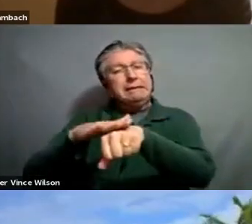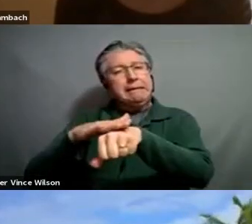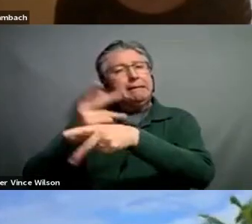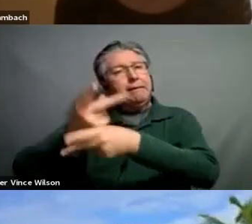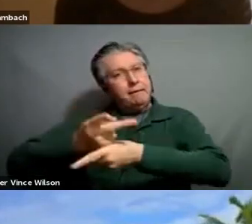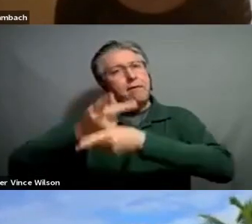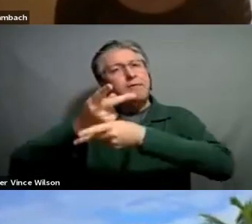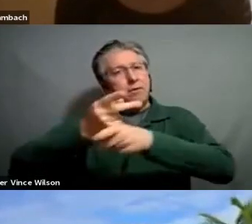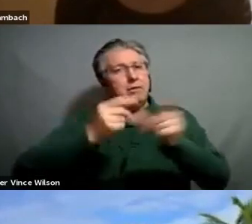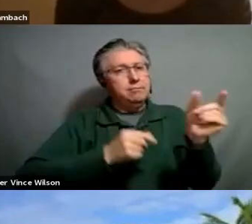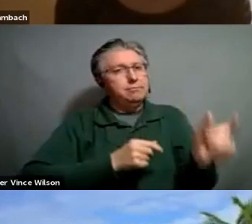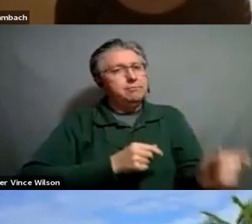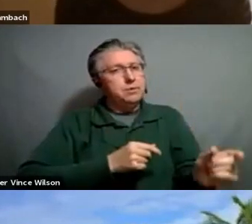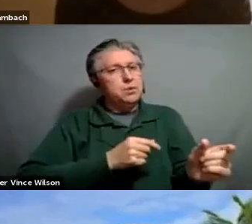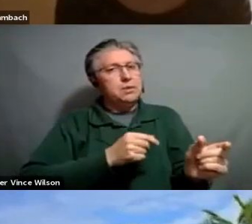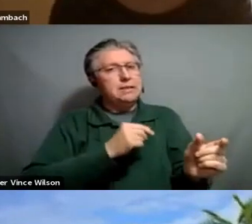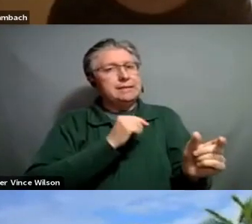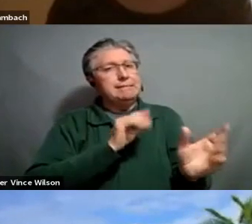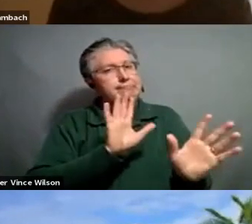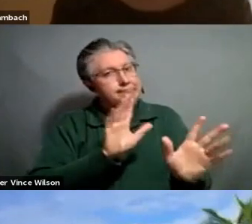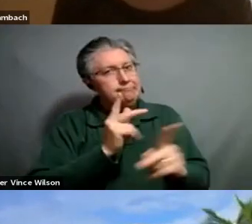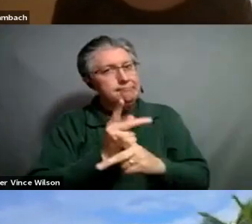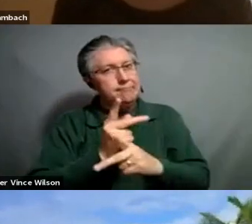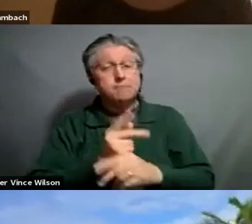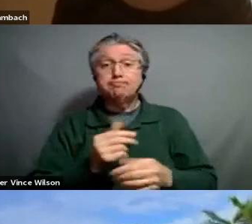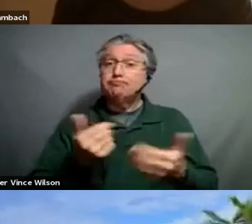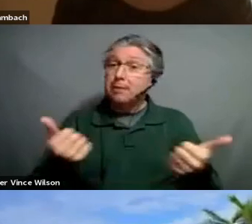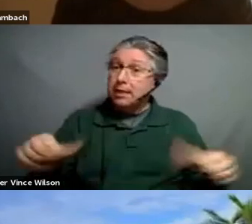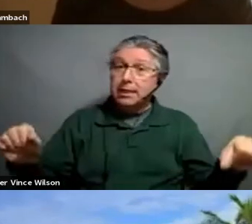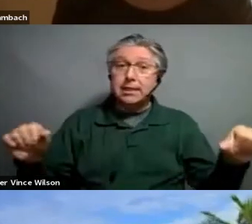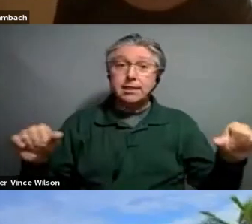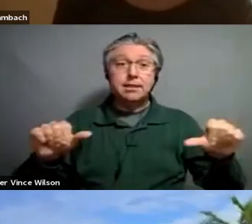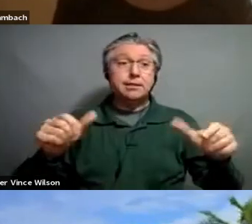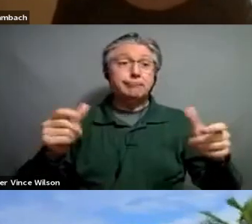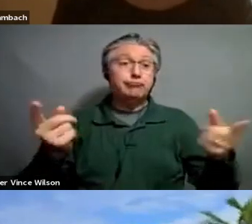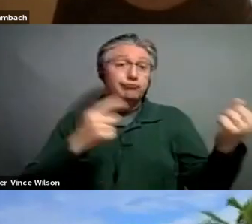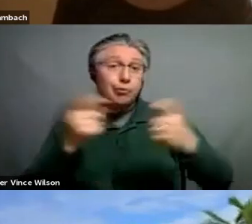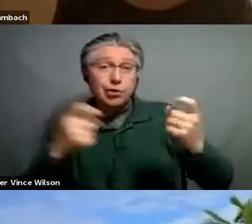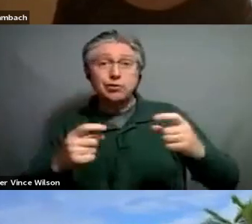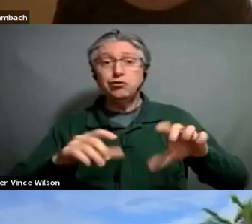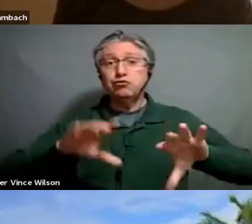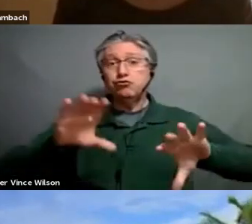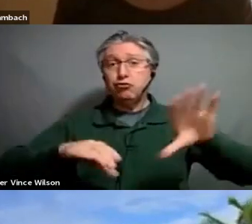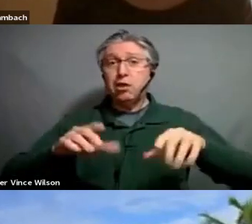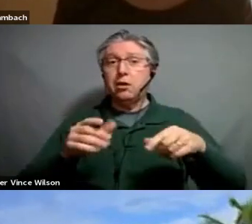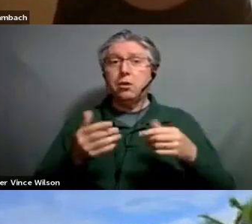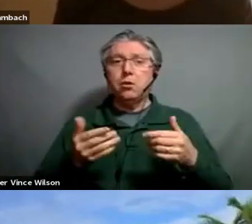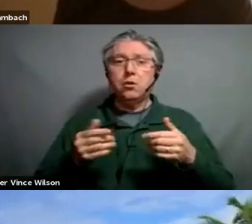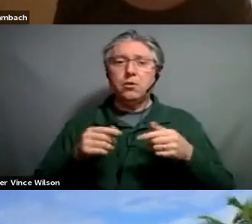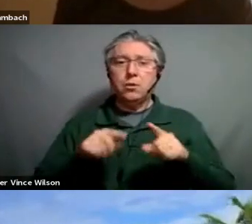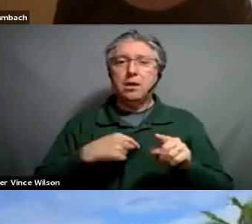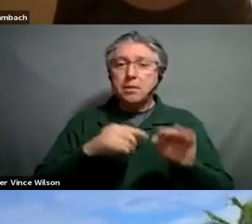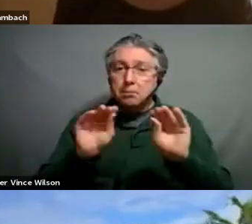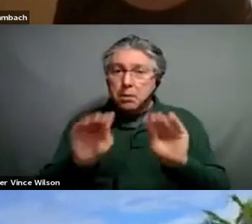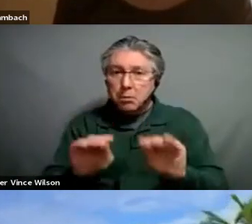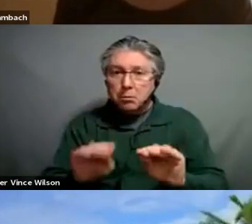personas. So yeah, thanks. If you guys have any questions or just want to chat while I'm putting the links in the chat,